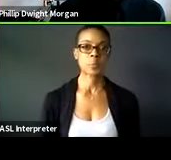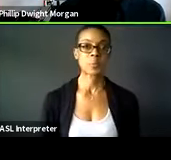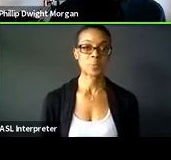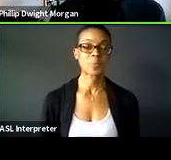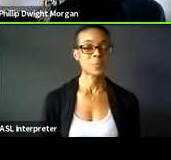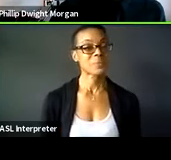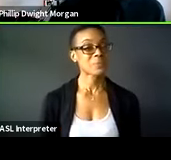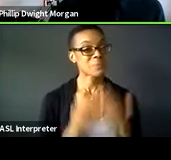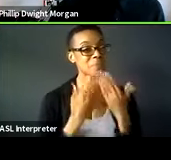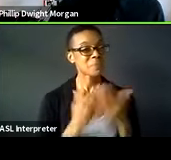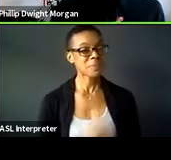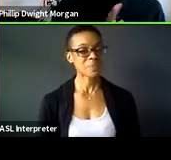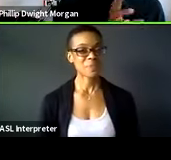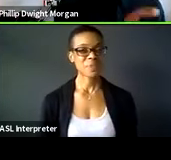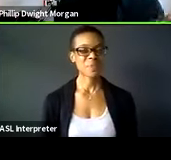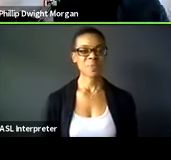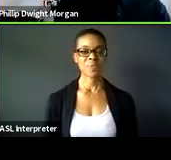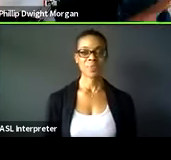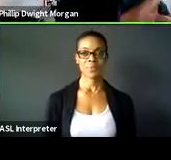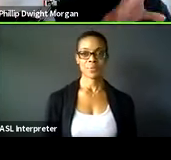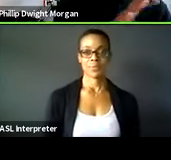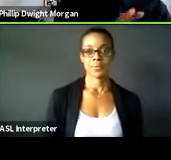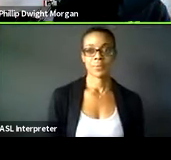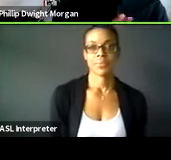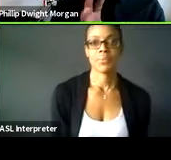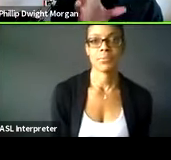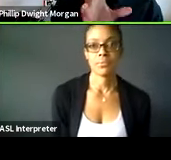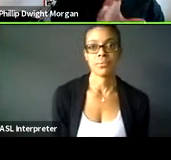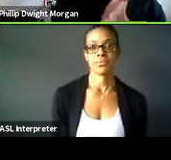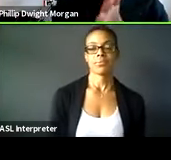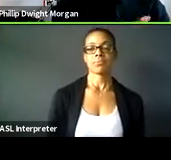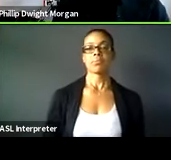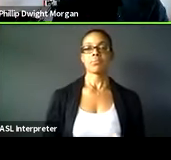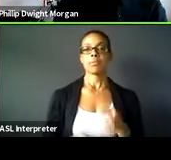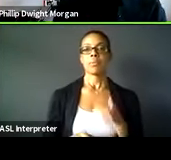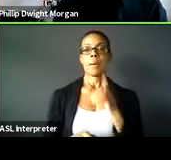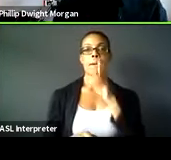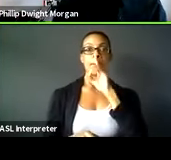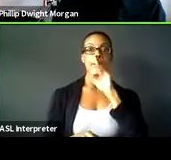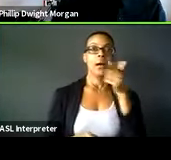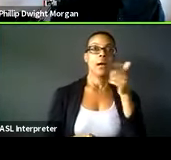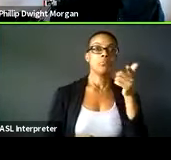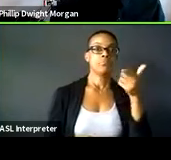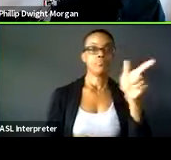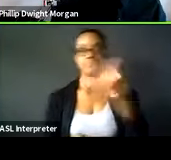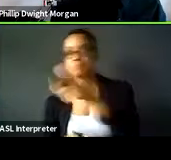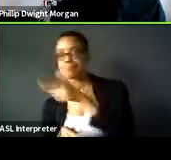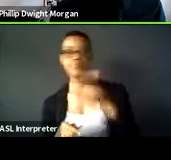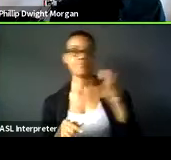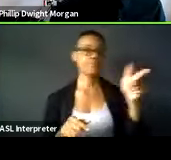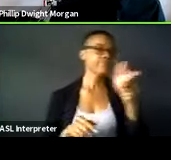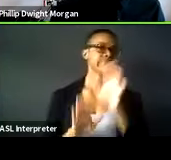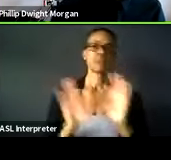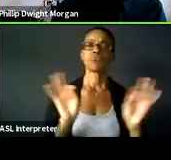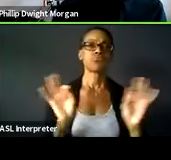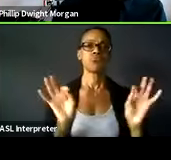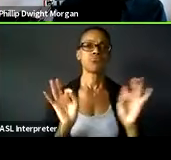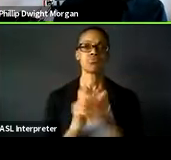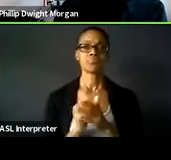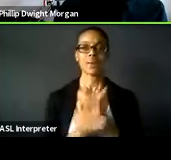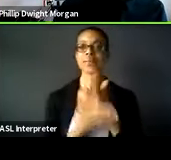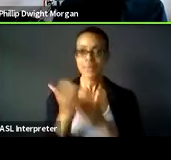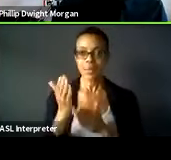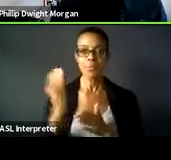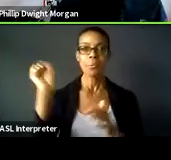Thanks so much for that. Now, rather than going around the screen and trying to pull people, you know, I saw a number of you were nodding along